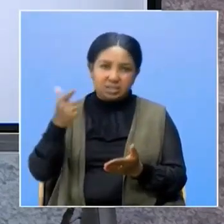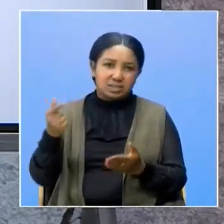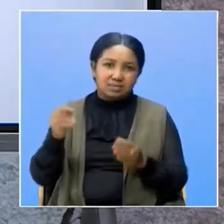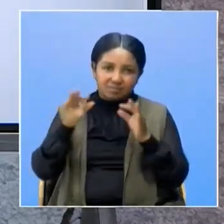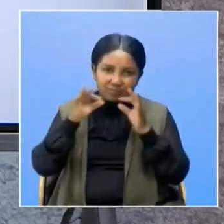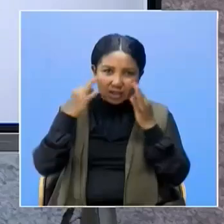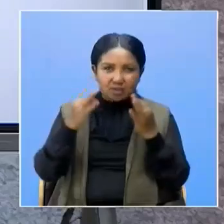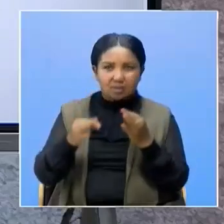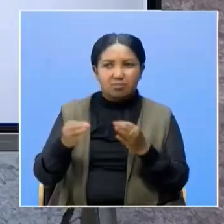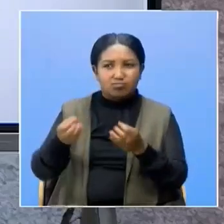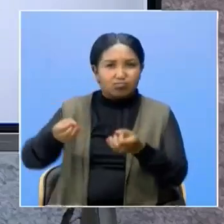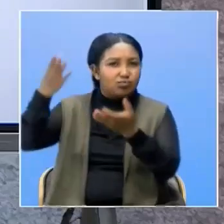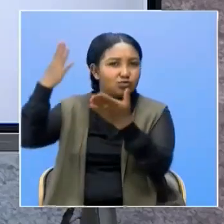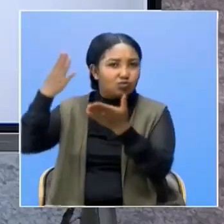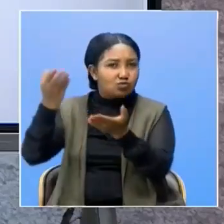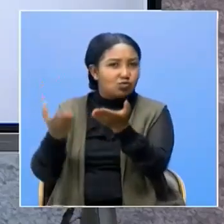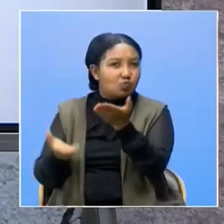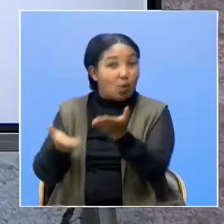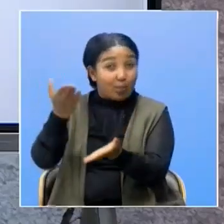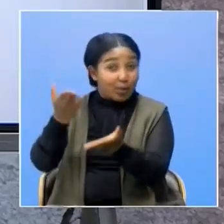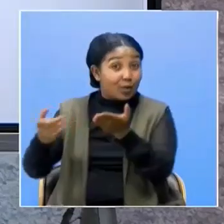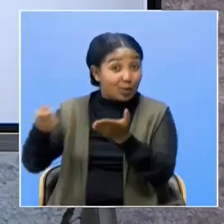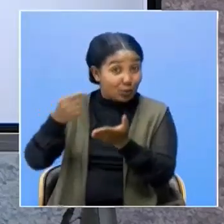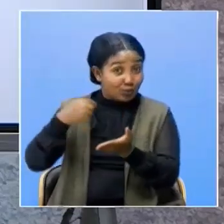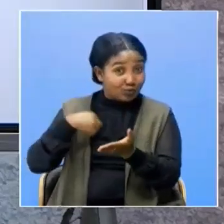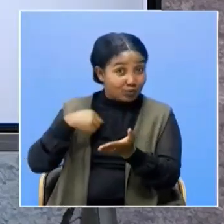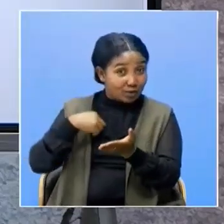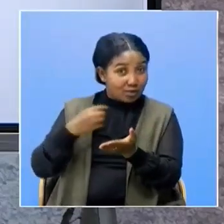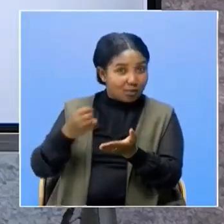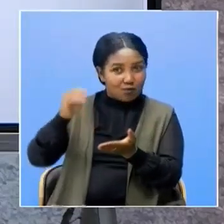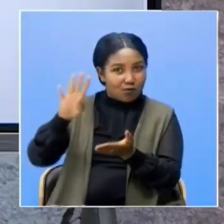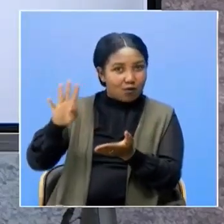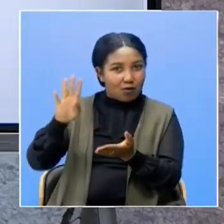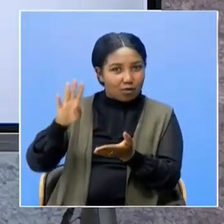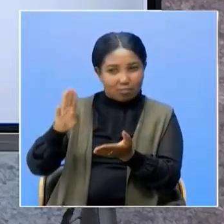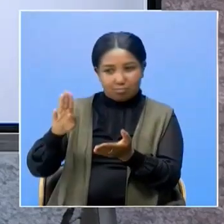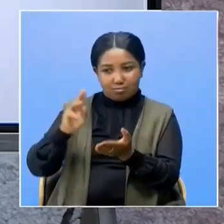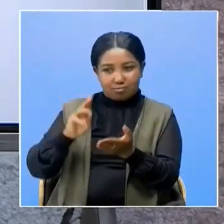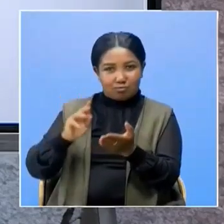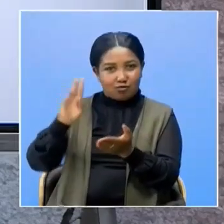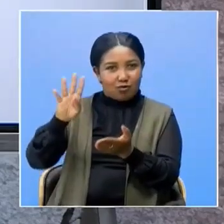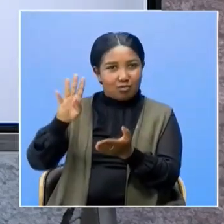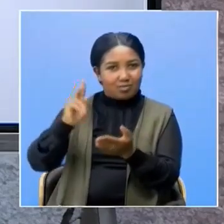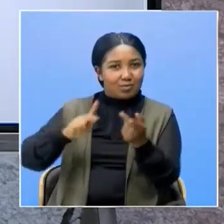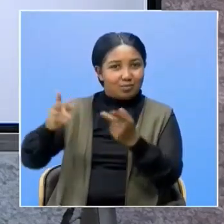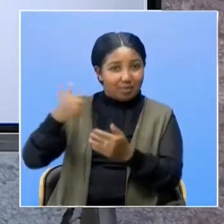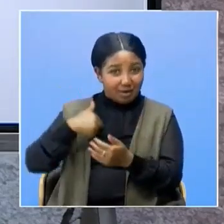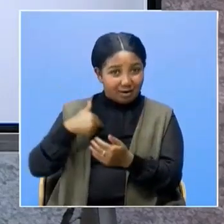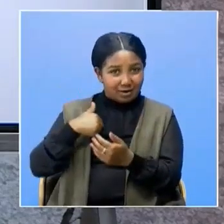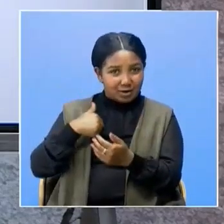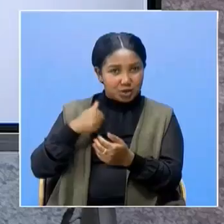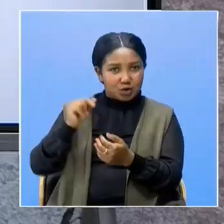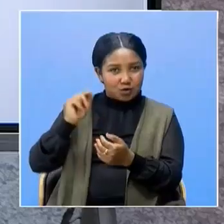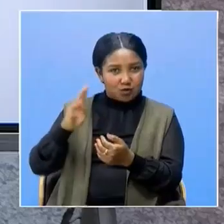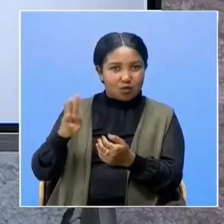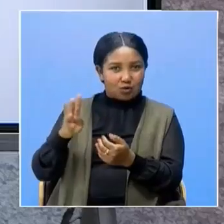Lily herself. Now I am comparing with four individuals. Yes, with four. Look, this